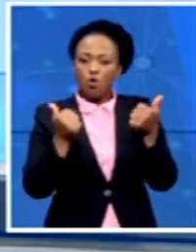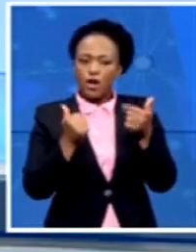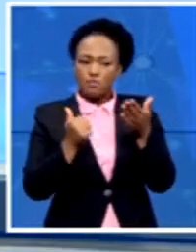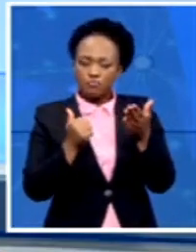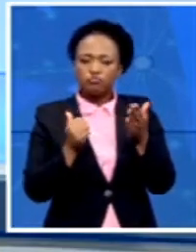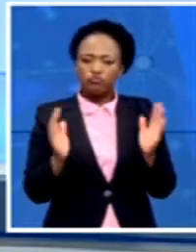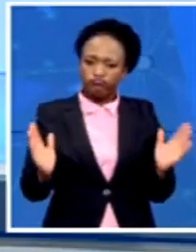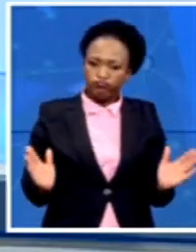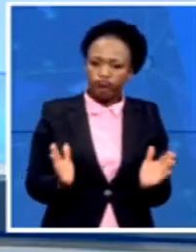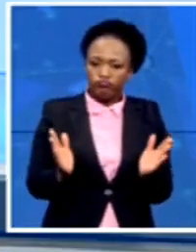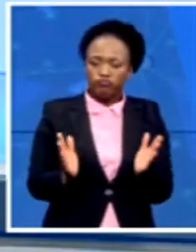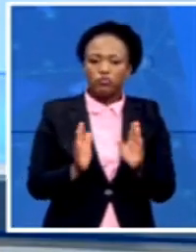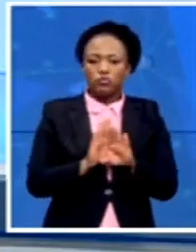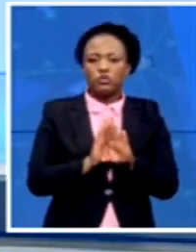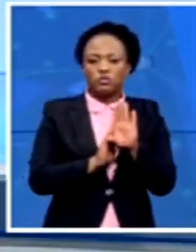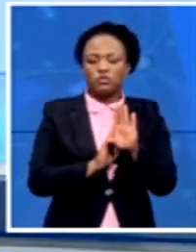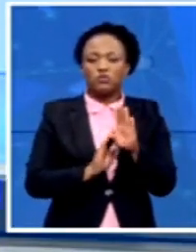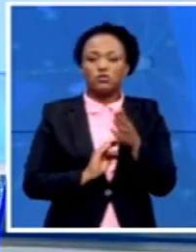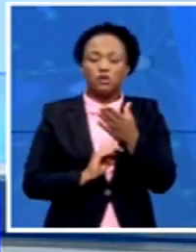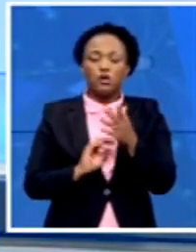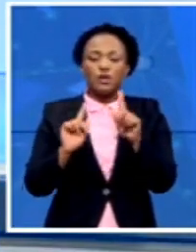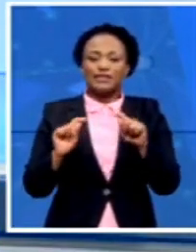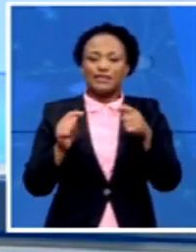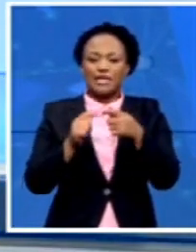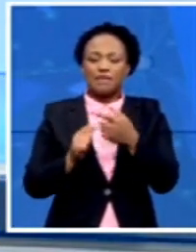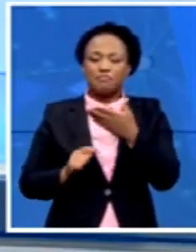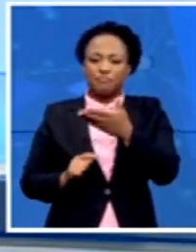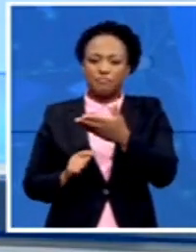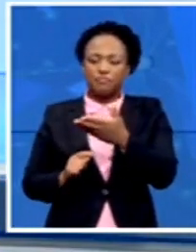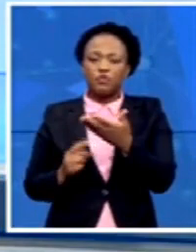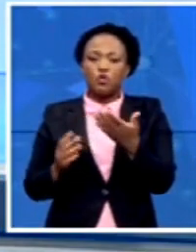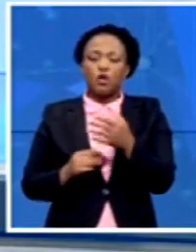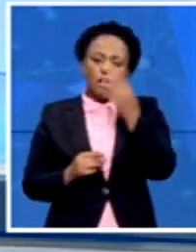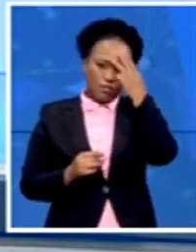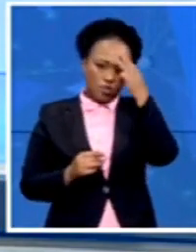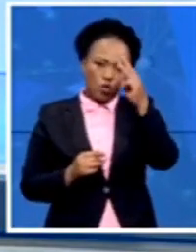Sun Chaser team at Salvokop in Pretoria.